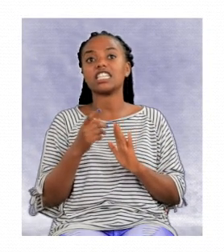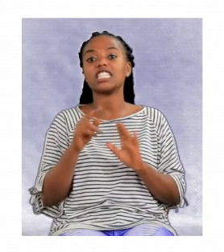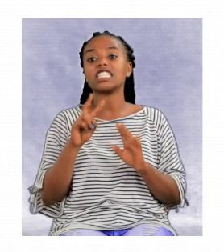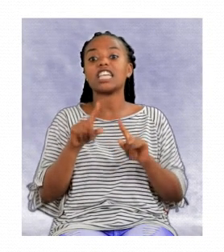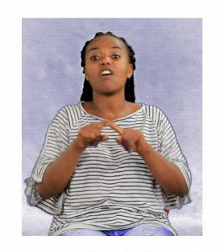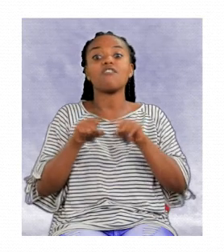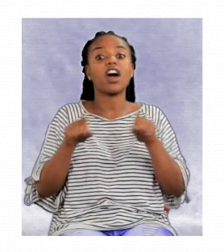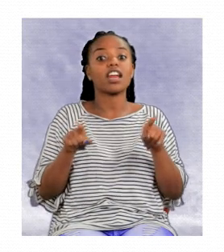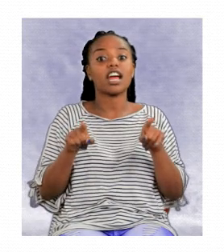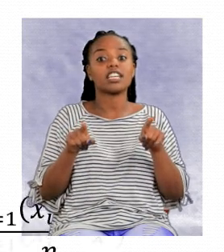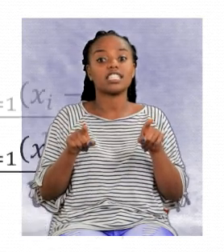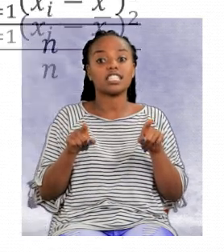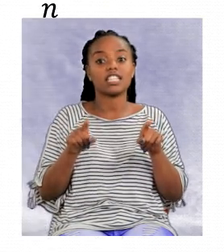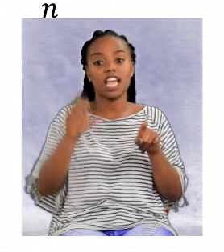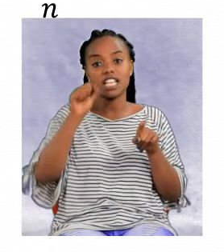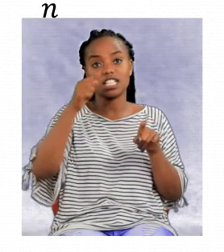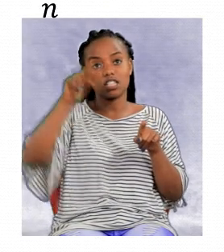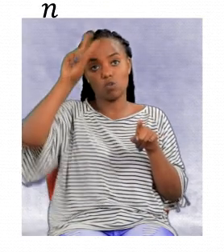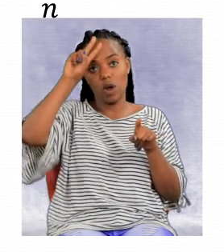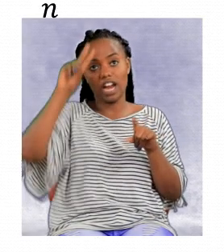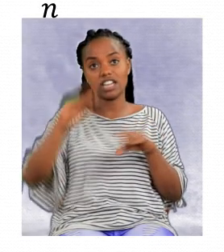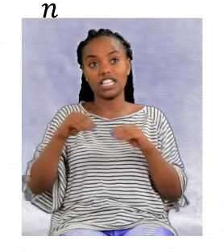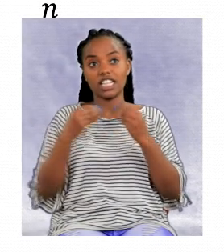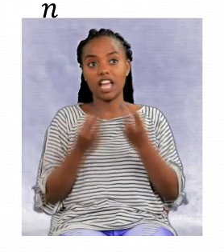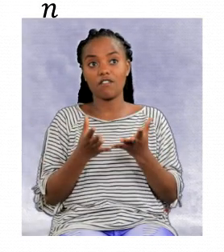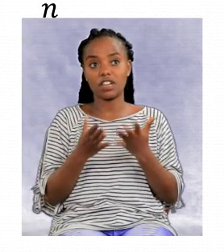is given by simply